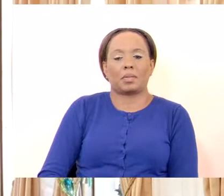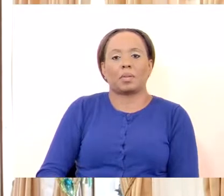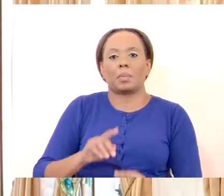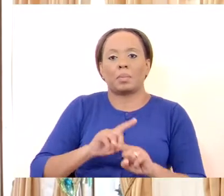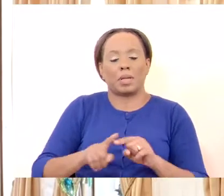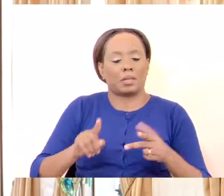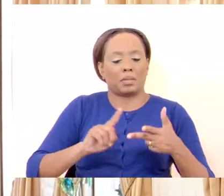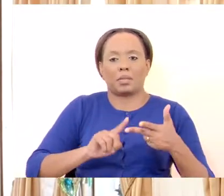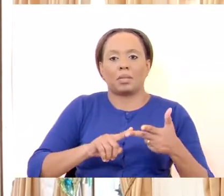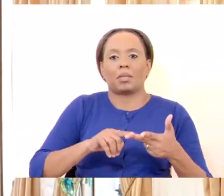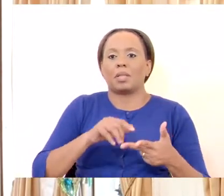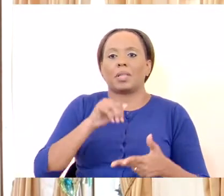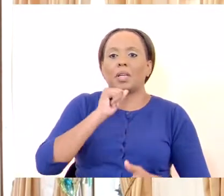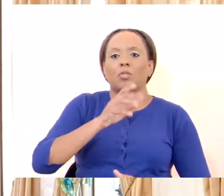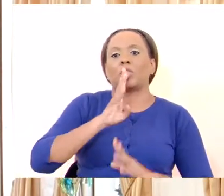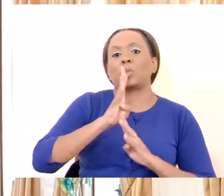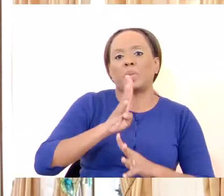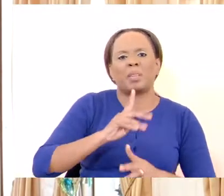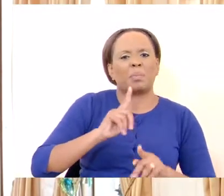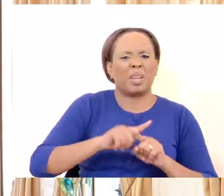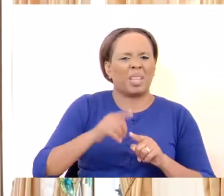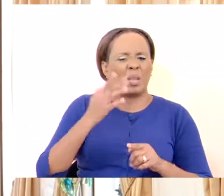a statement today.